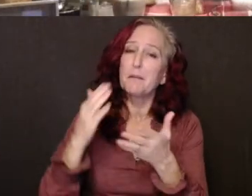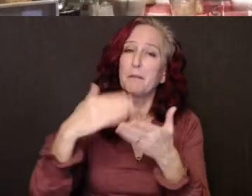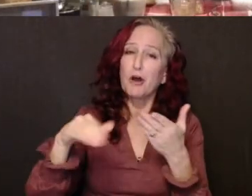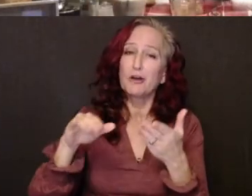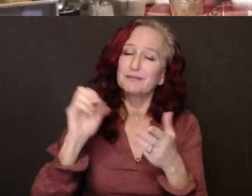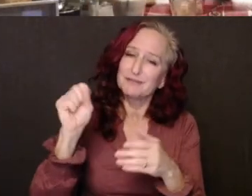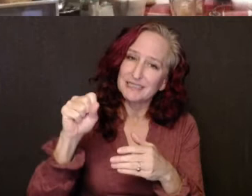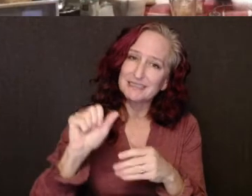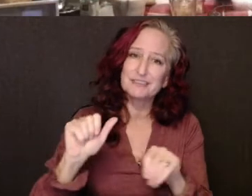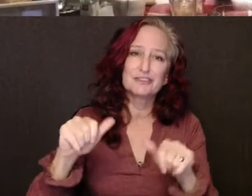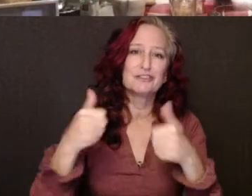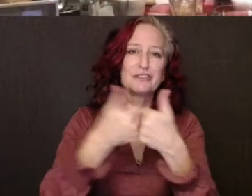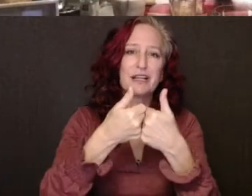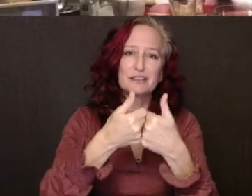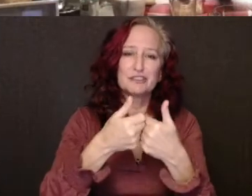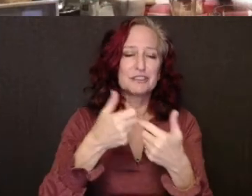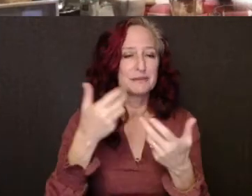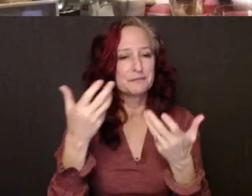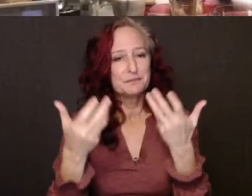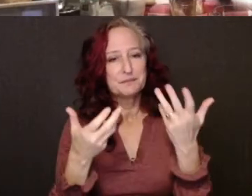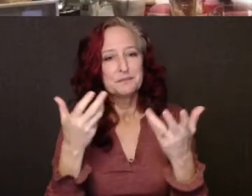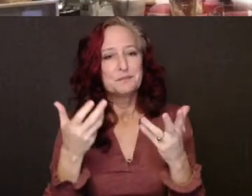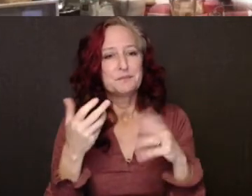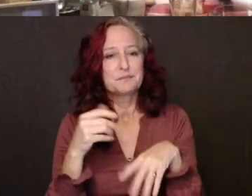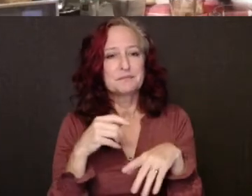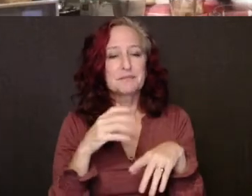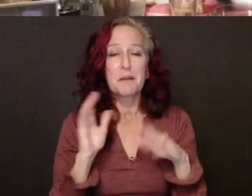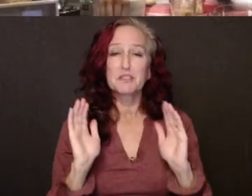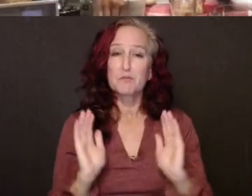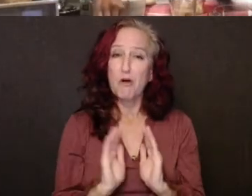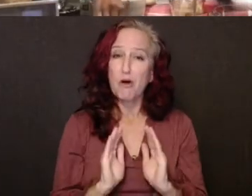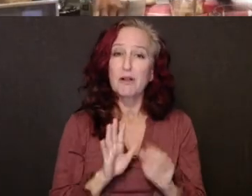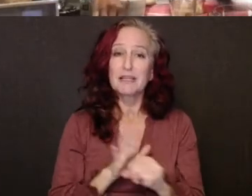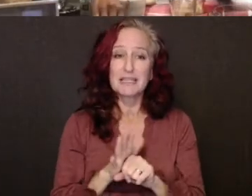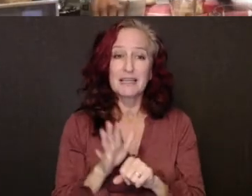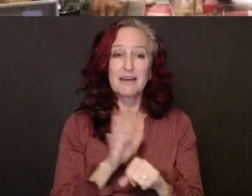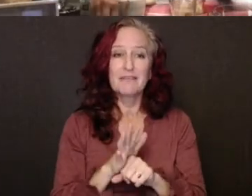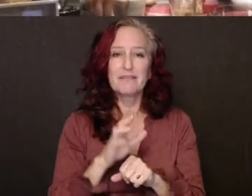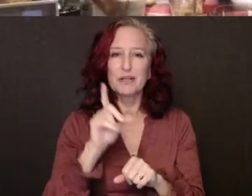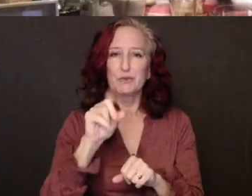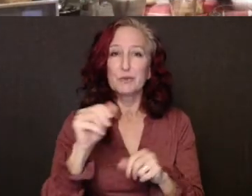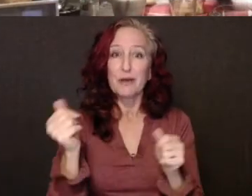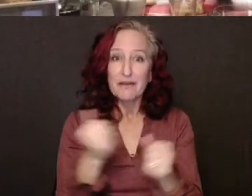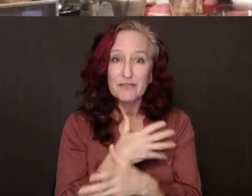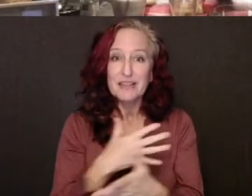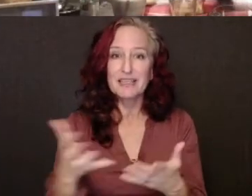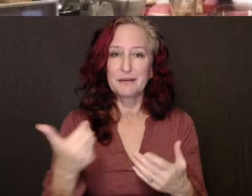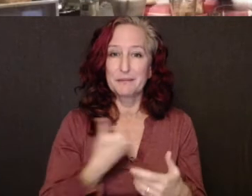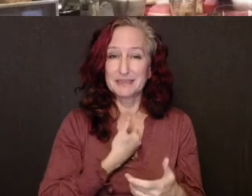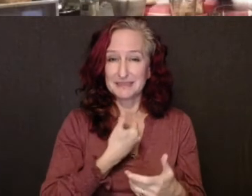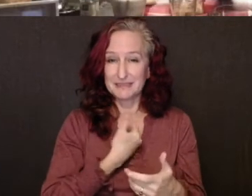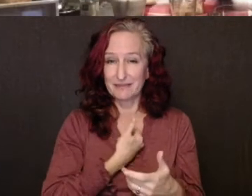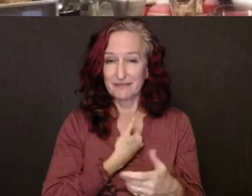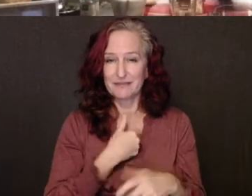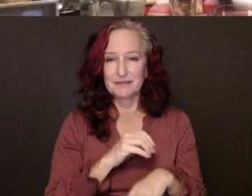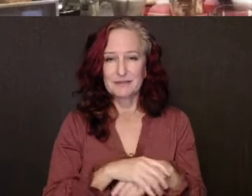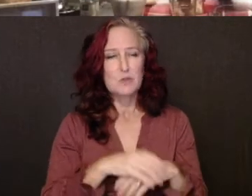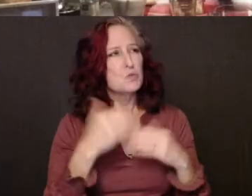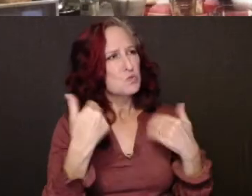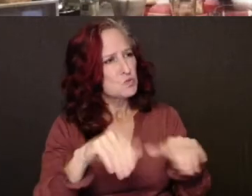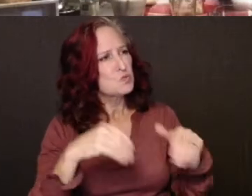cake bakery run out of your house. Yes. And how challenging is it to do a business out of your home like